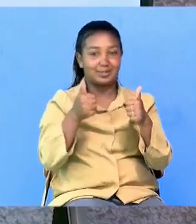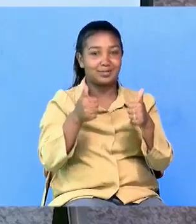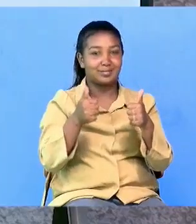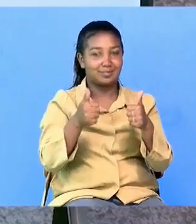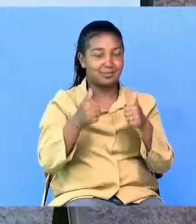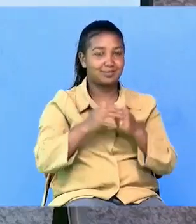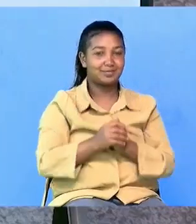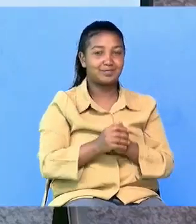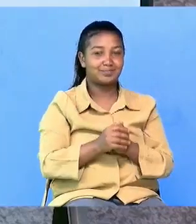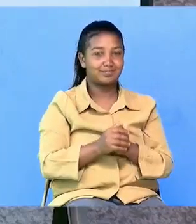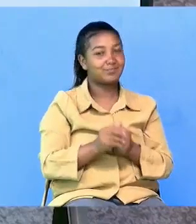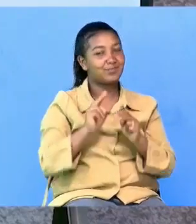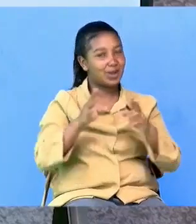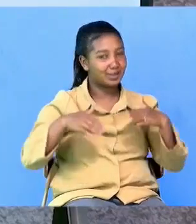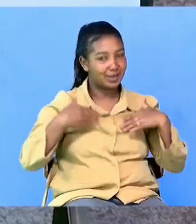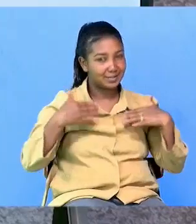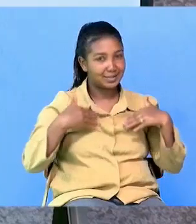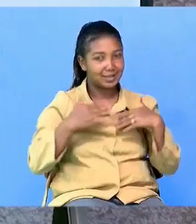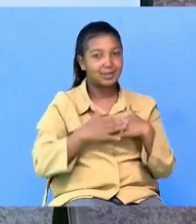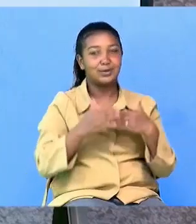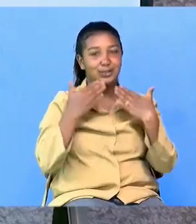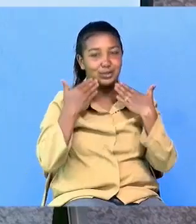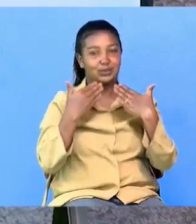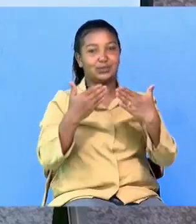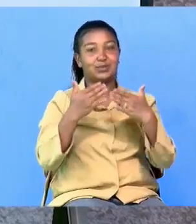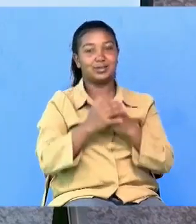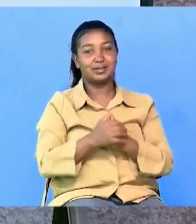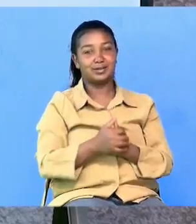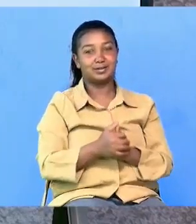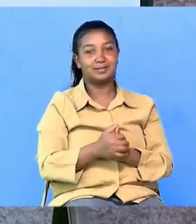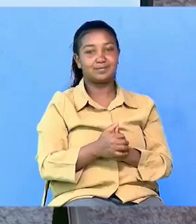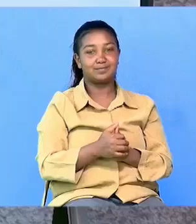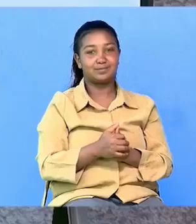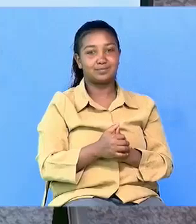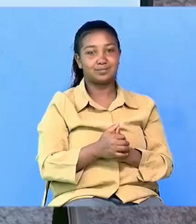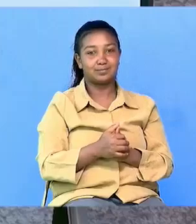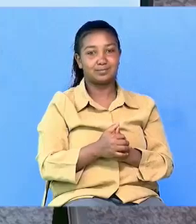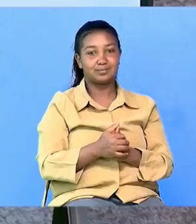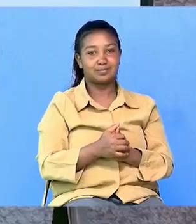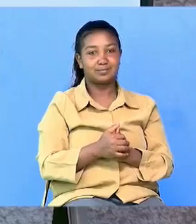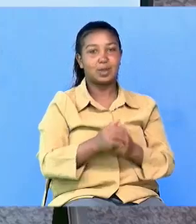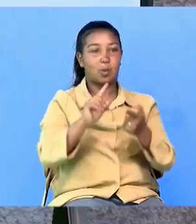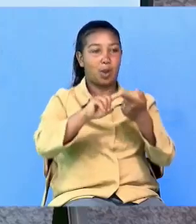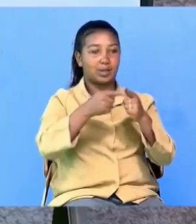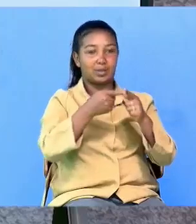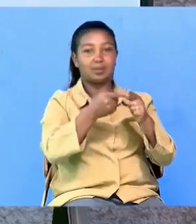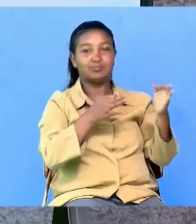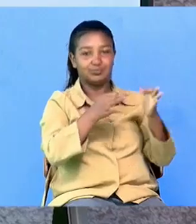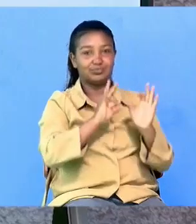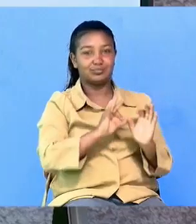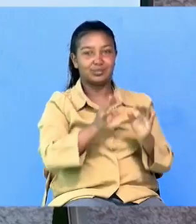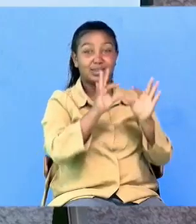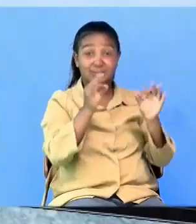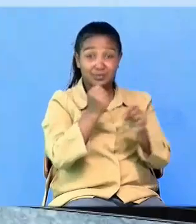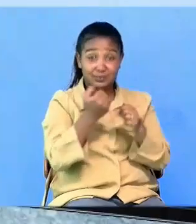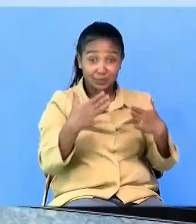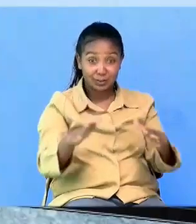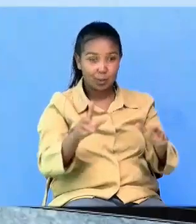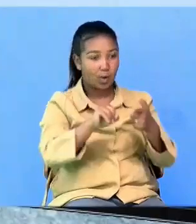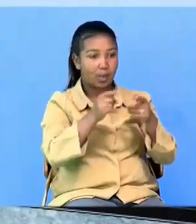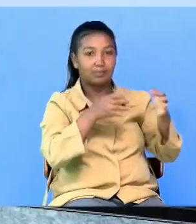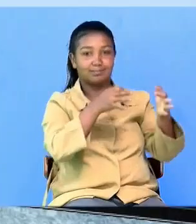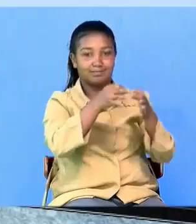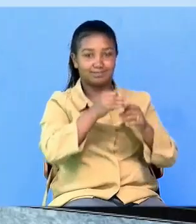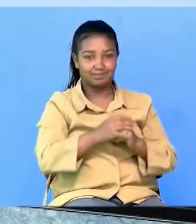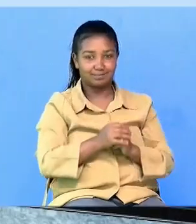I need. Very interesting one. Good. Share to your friends. I'm sure that you